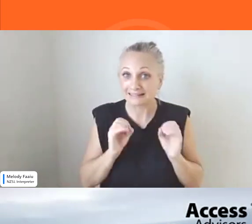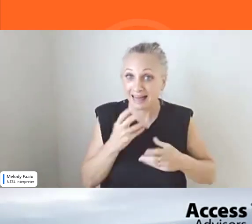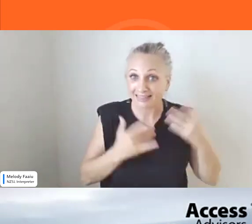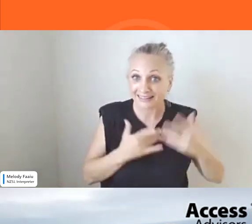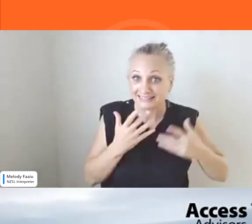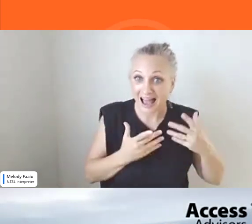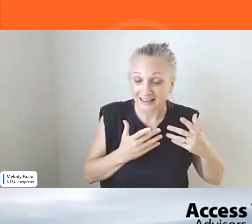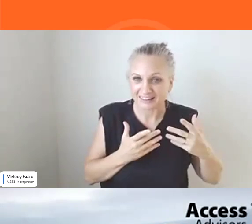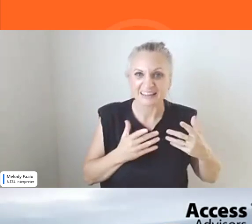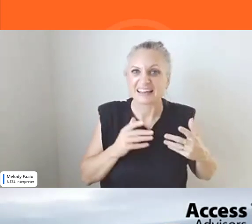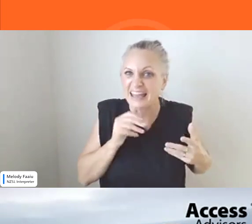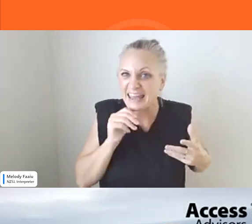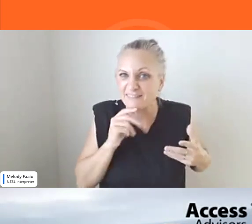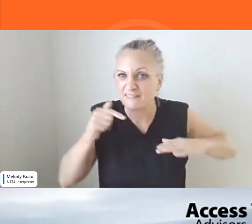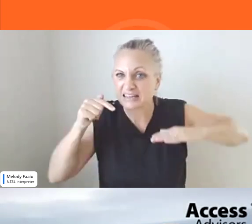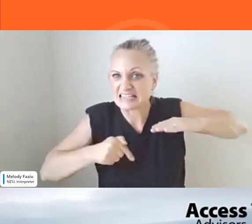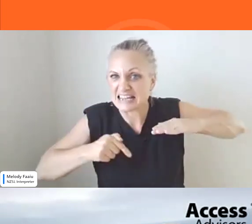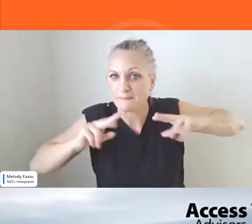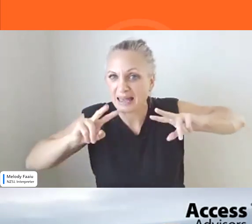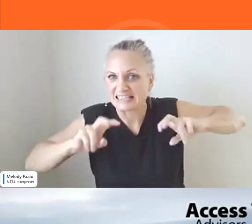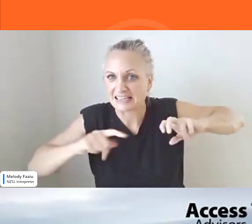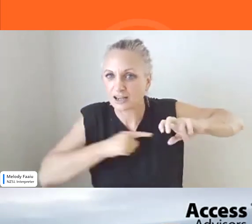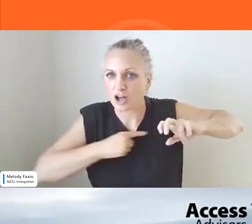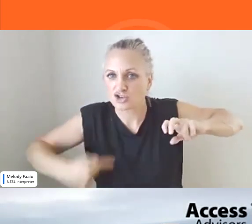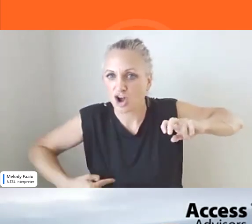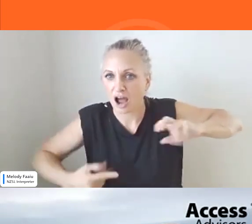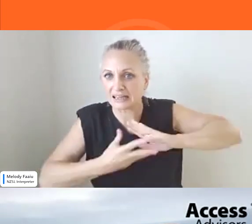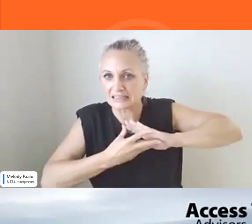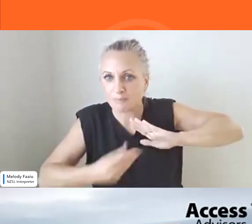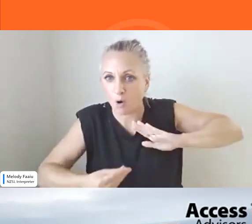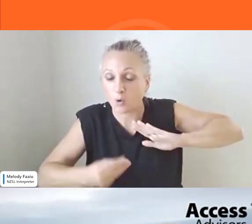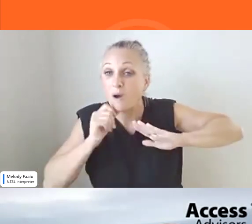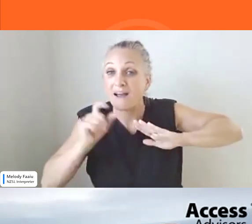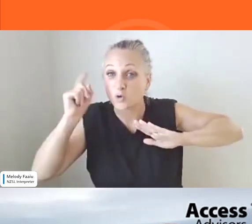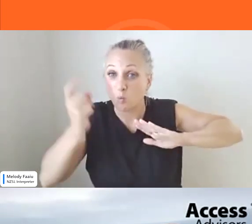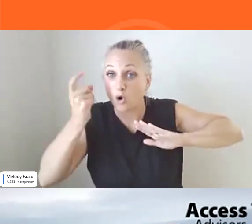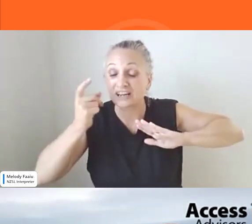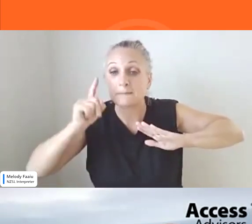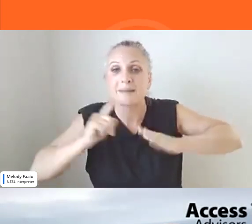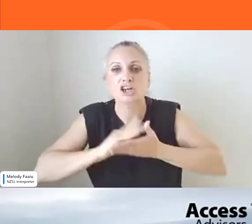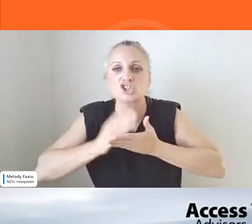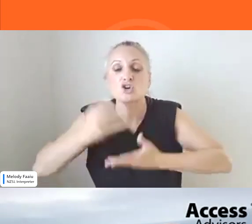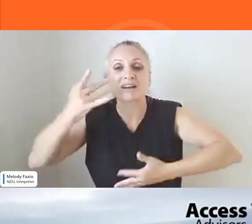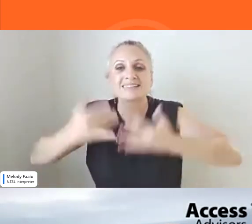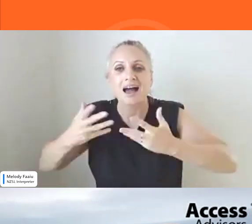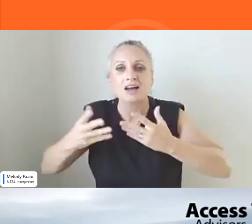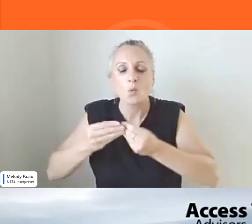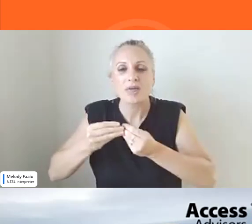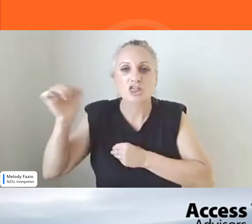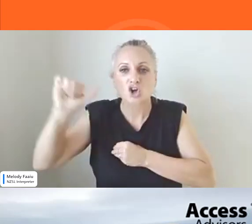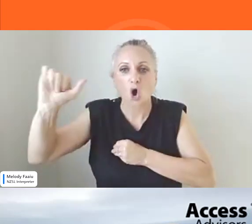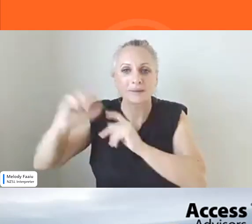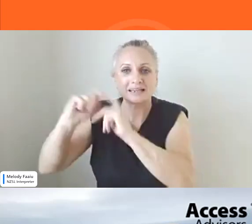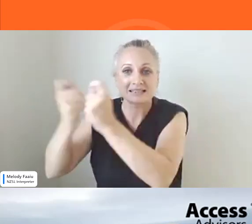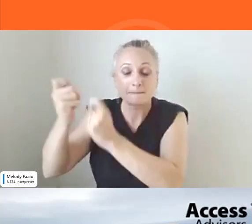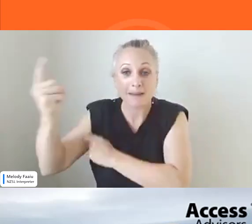DeepSeek Chinese model and you're worried about it sharing data with the CCP. You can actually just download it on your